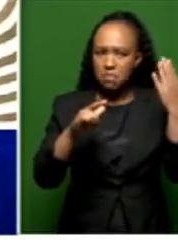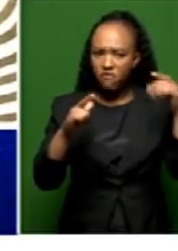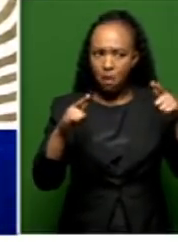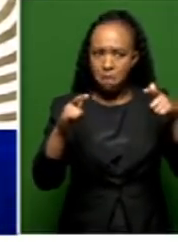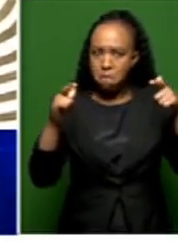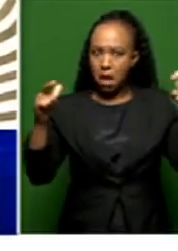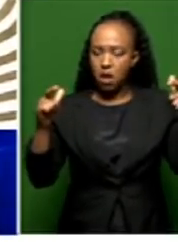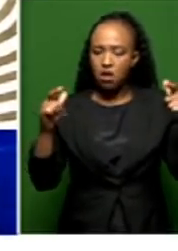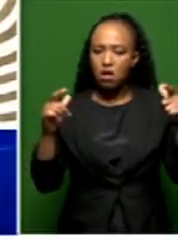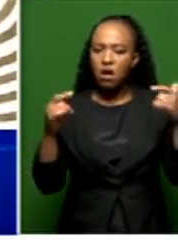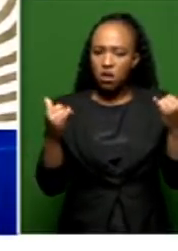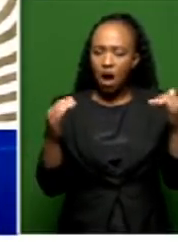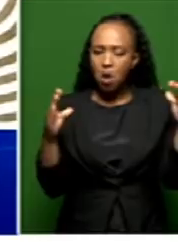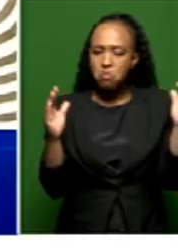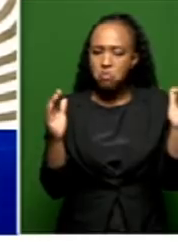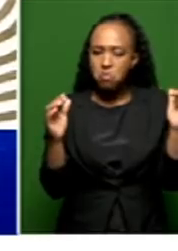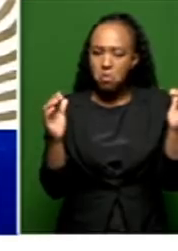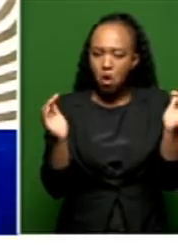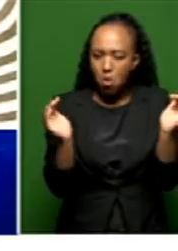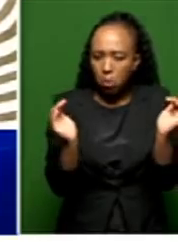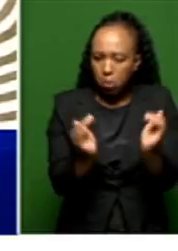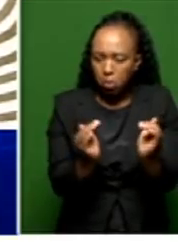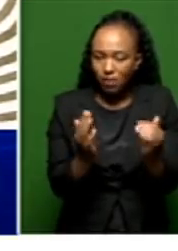Africa. Yeah, sure. Is